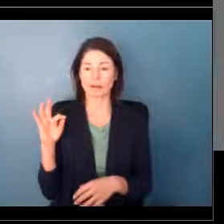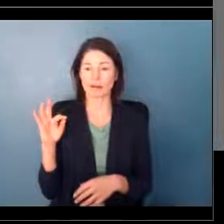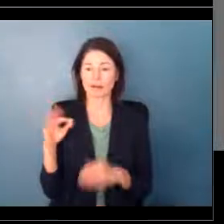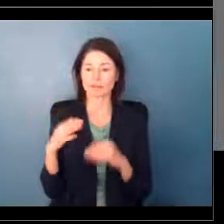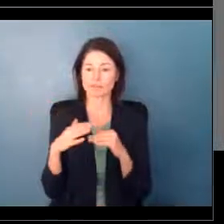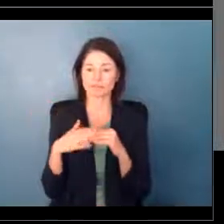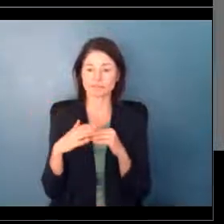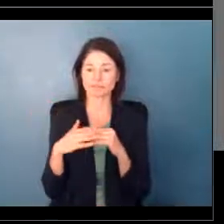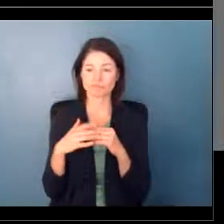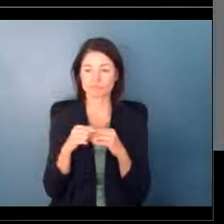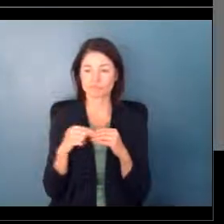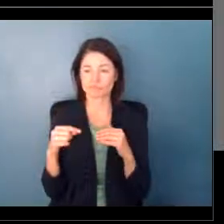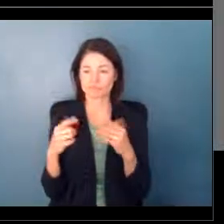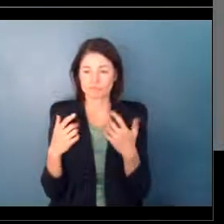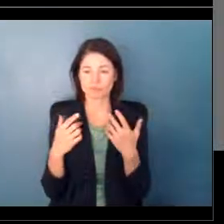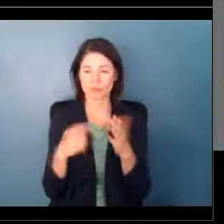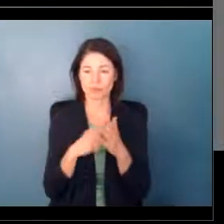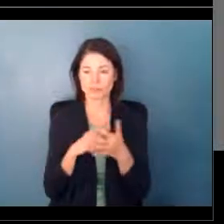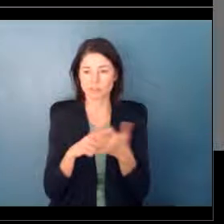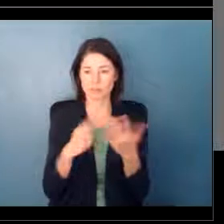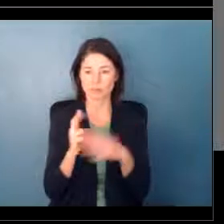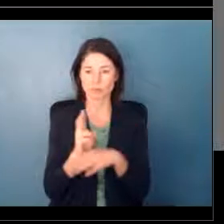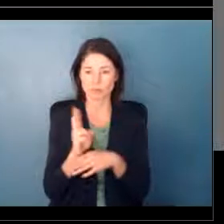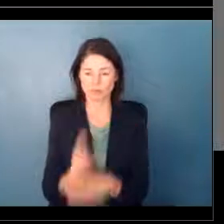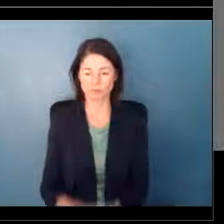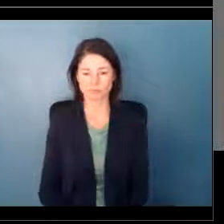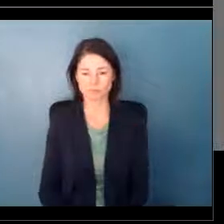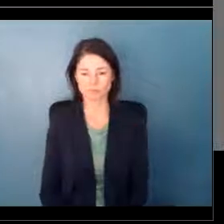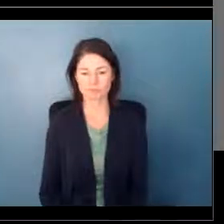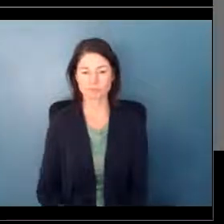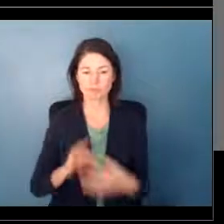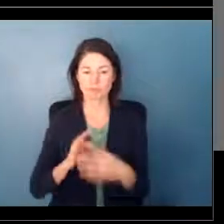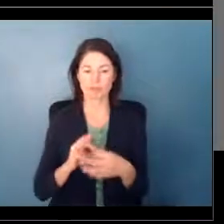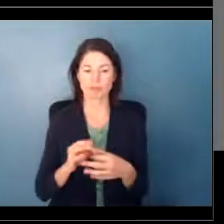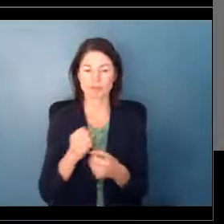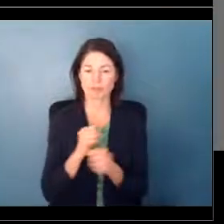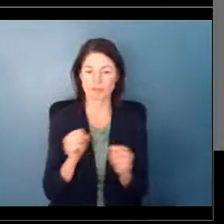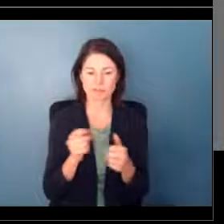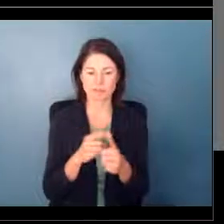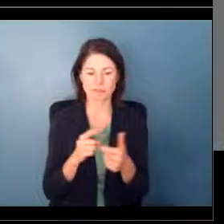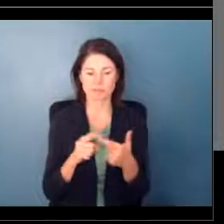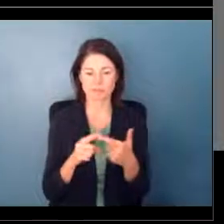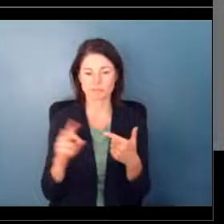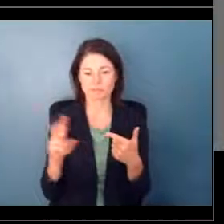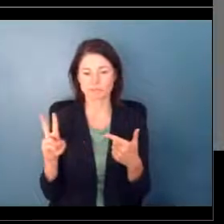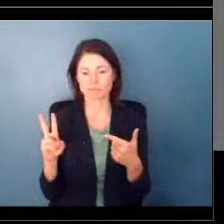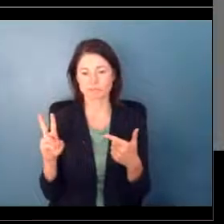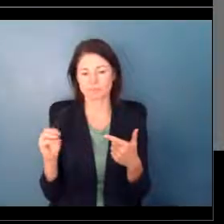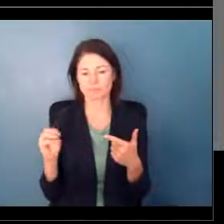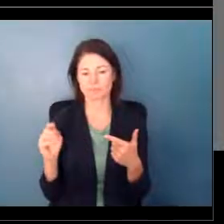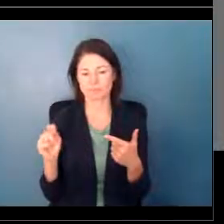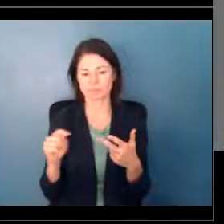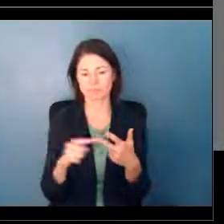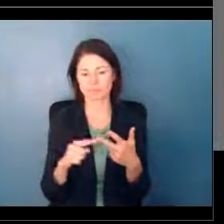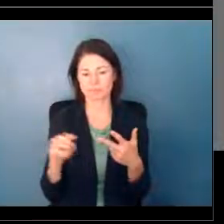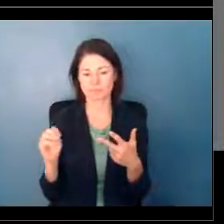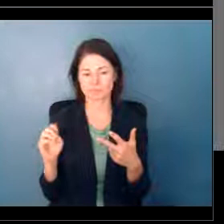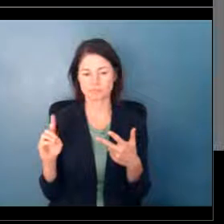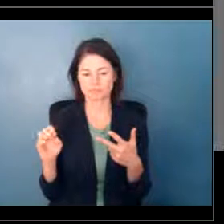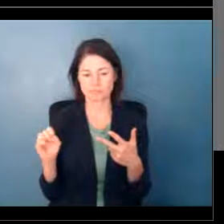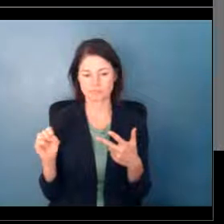utilize, and related to safety and VMT, mode shift, public engagement,